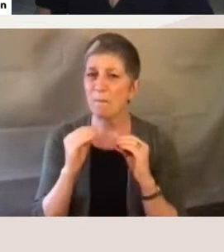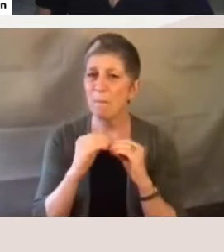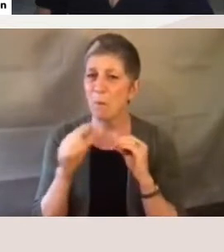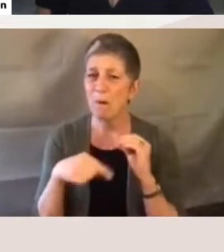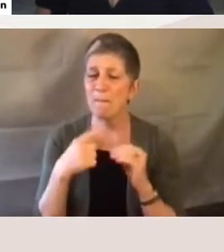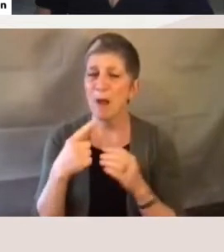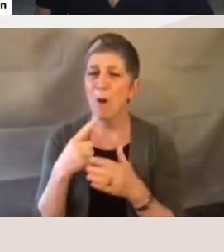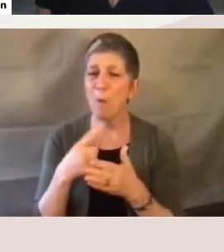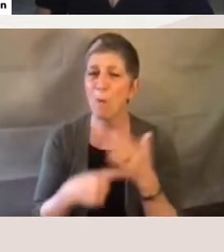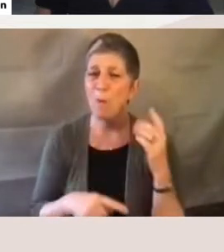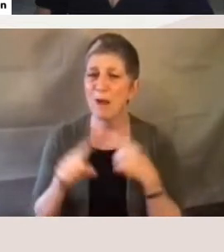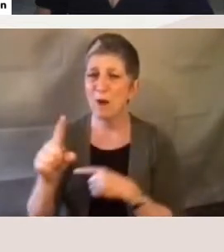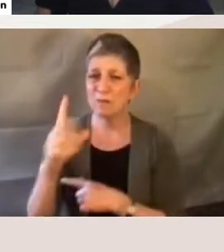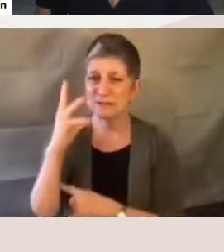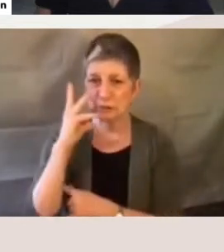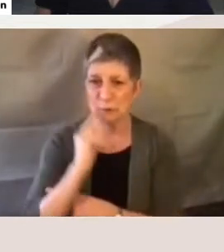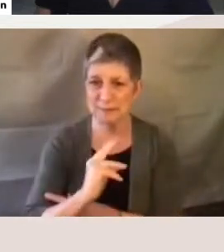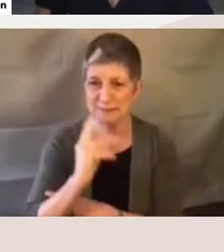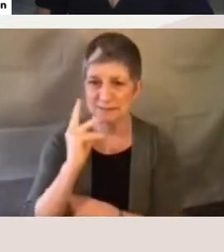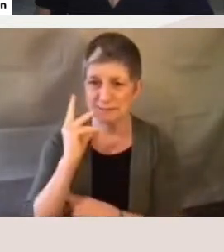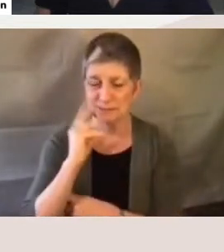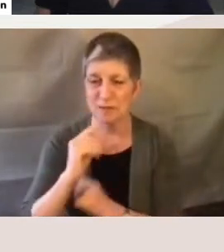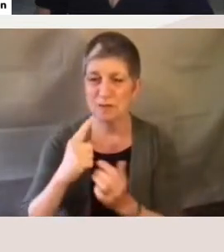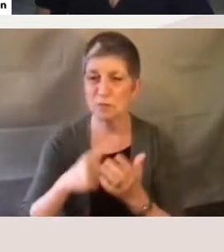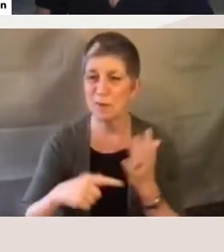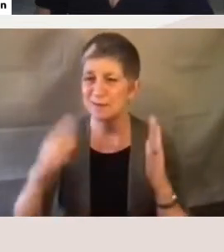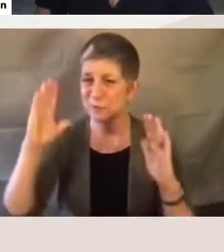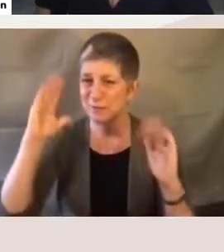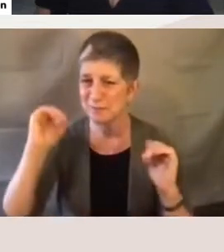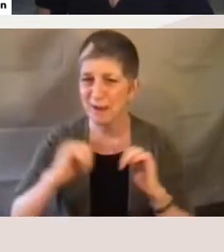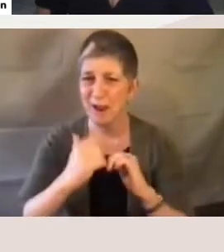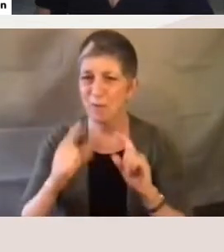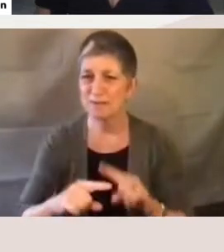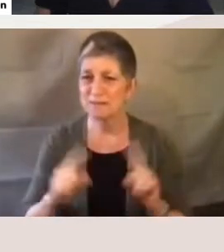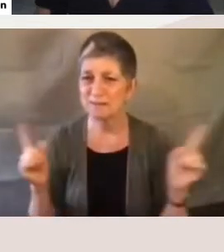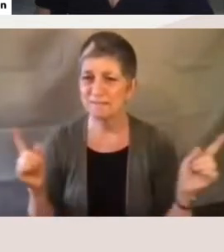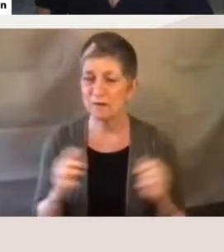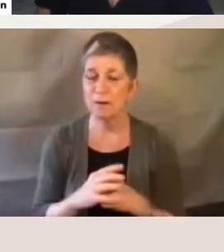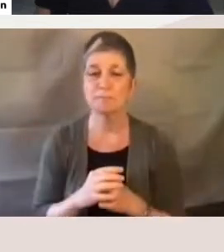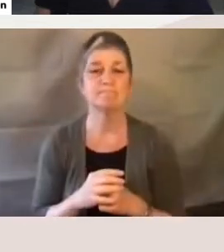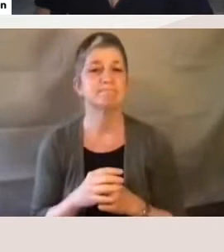was it that you expected, and how was it different? Well,